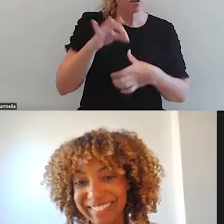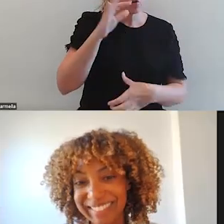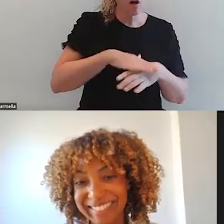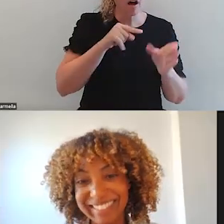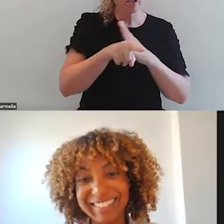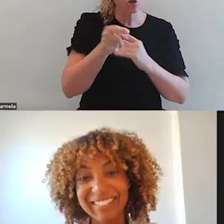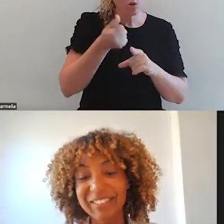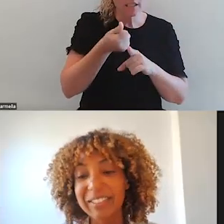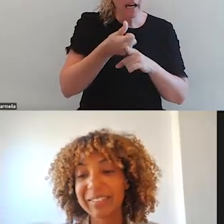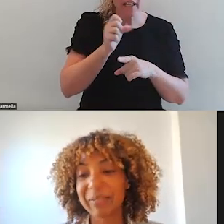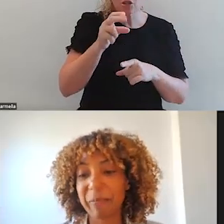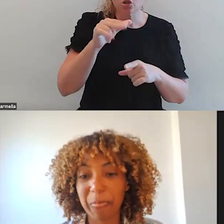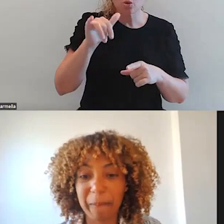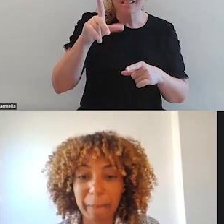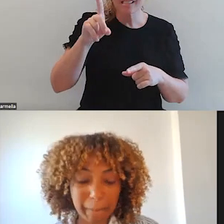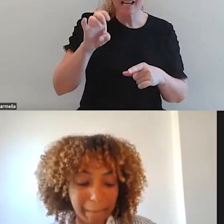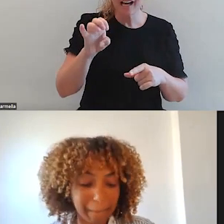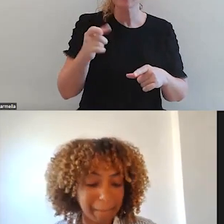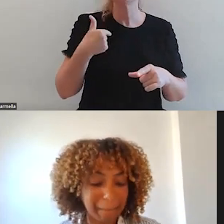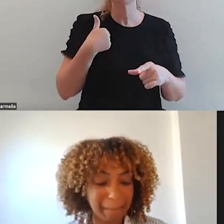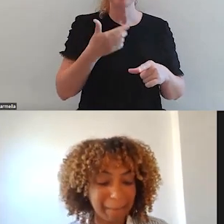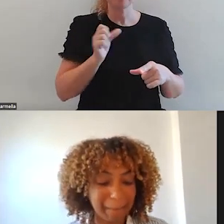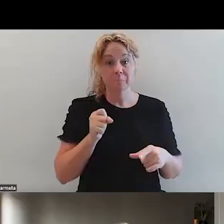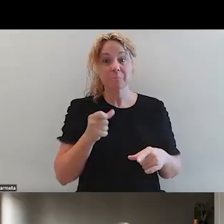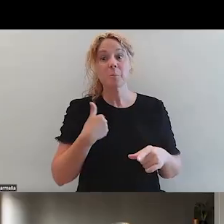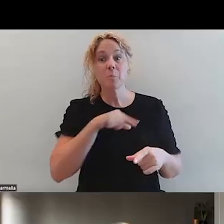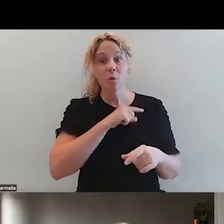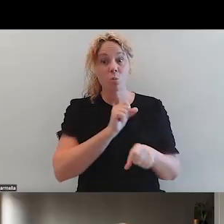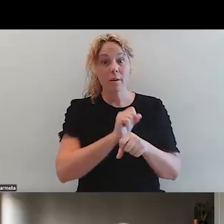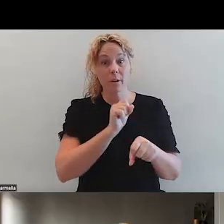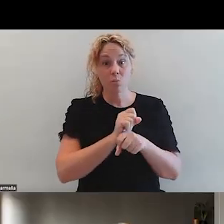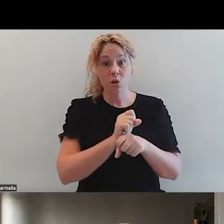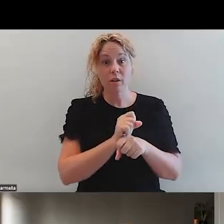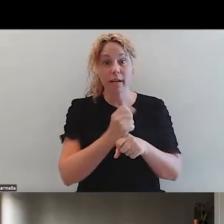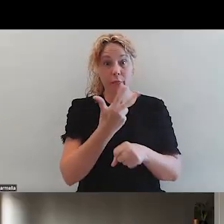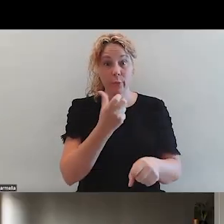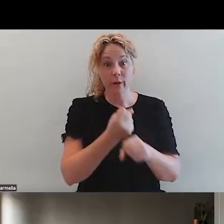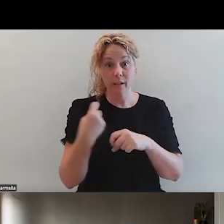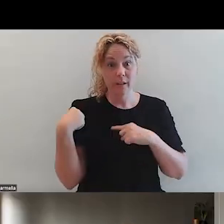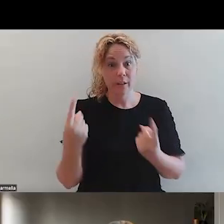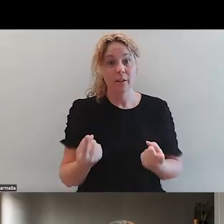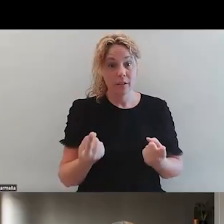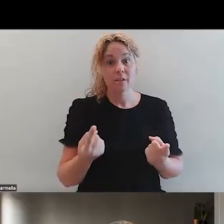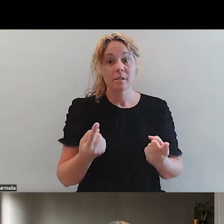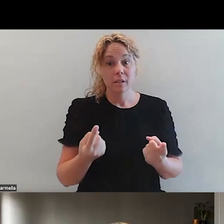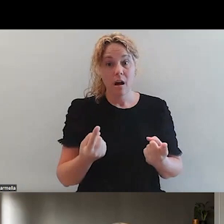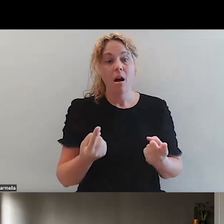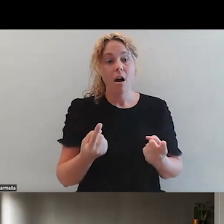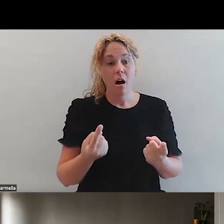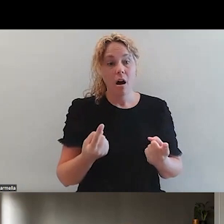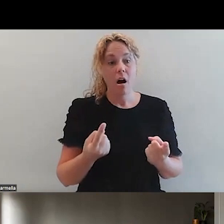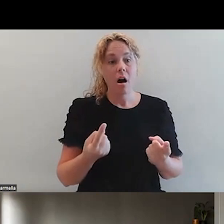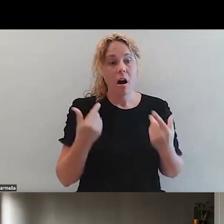Sure, I'd be happy to. We have been working over the last 3 years on the Moving America's Soul